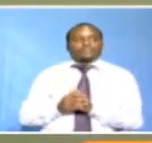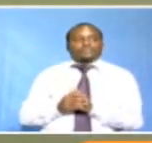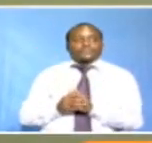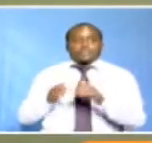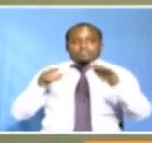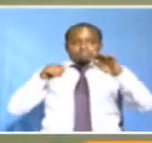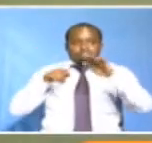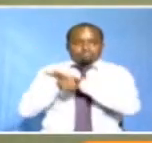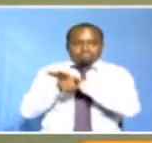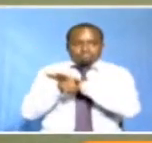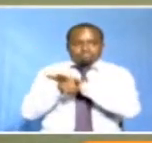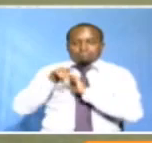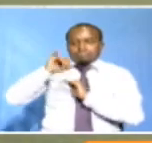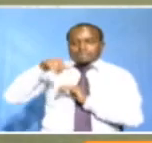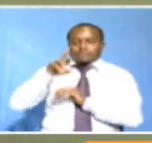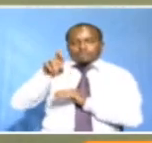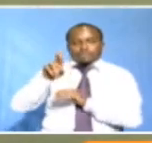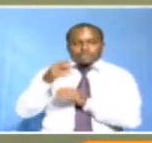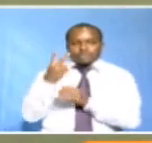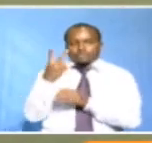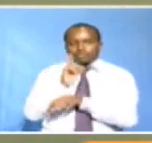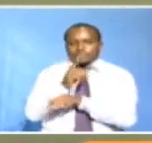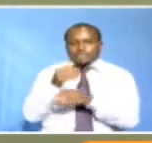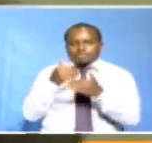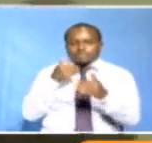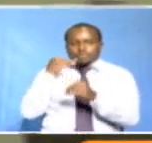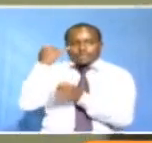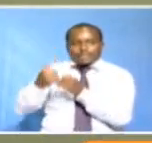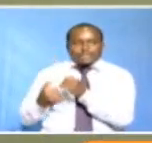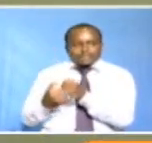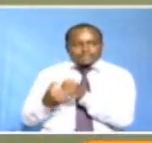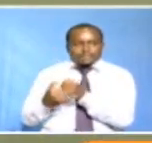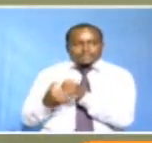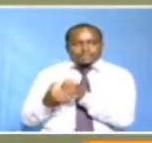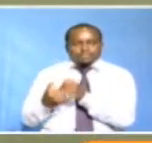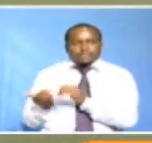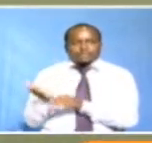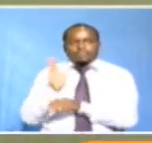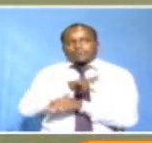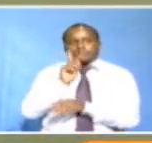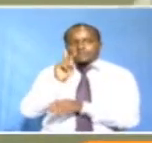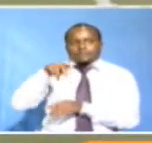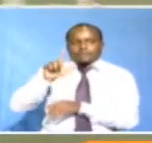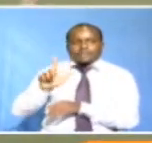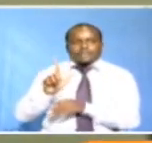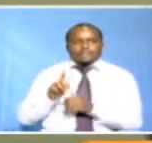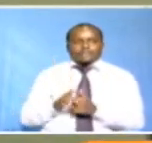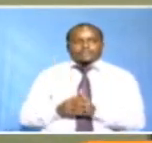was scored by Junior Mukisa 2 minutes to the end of the game, affirming their place back in the KPL.